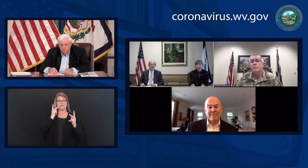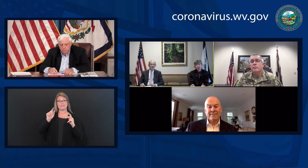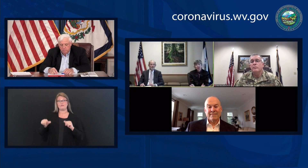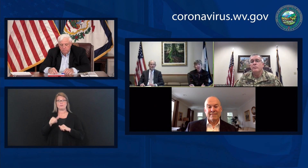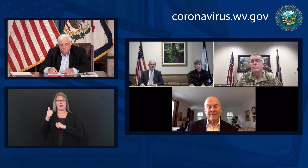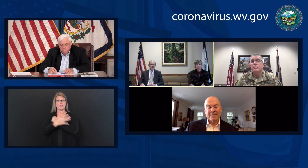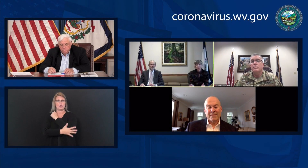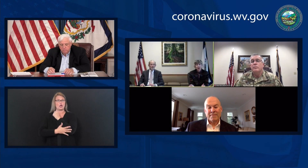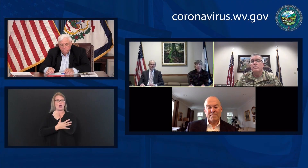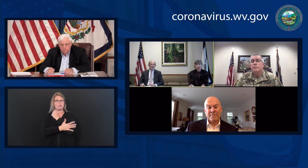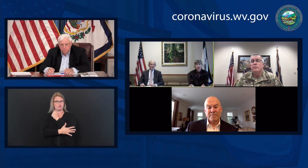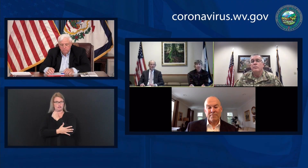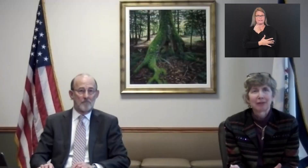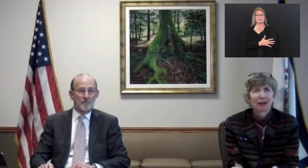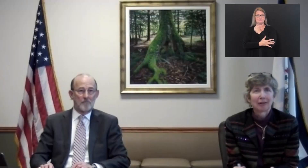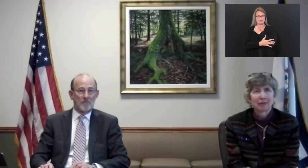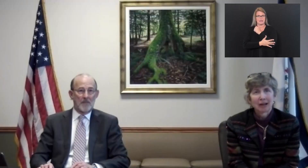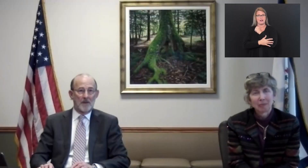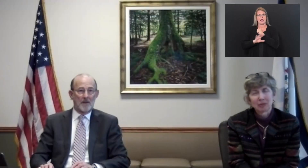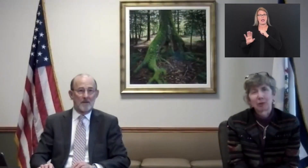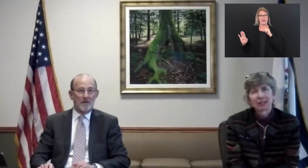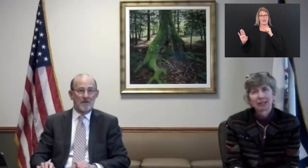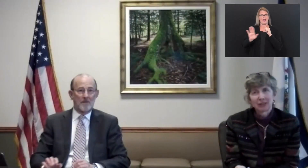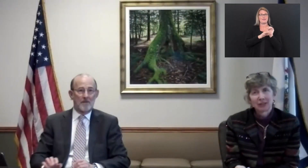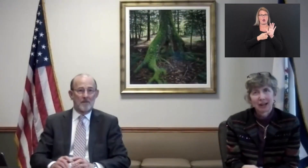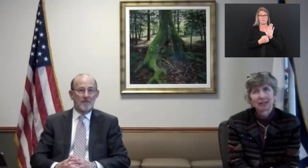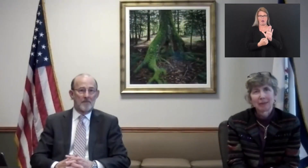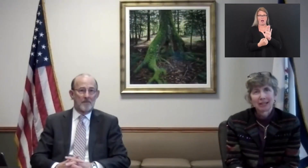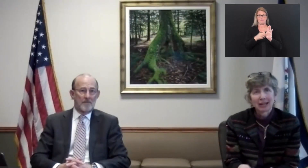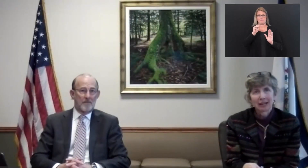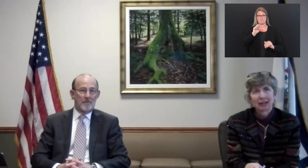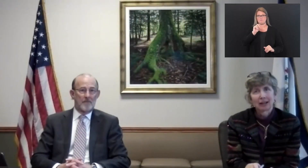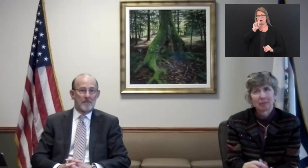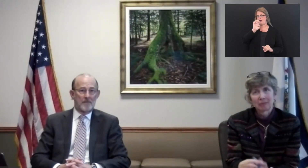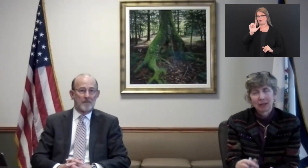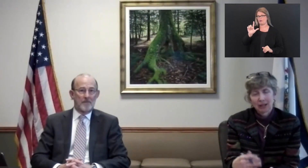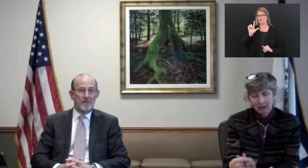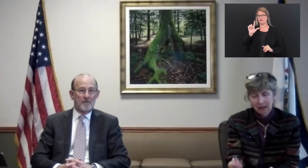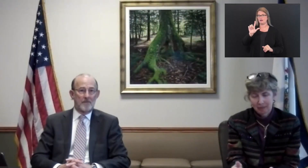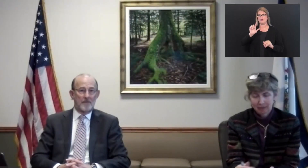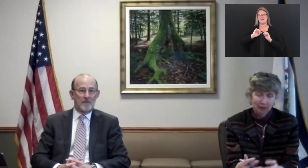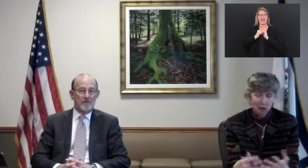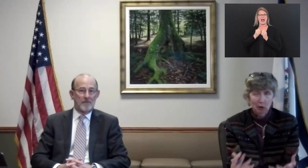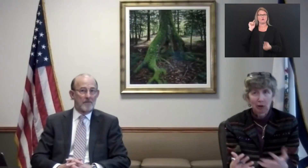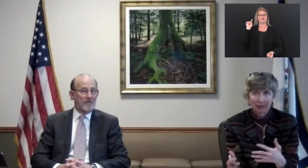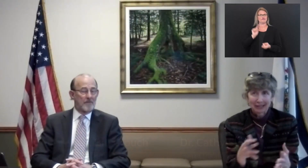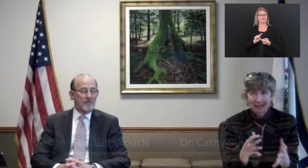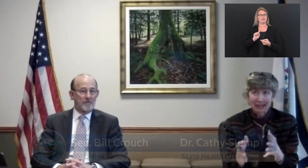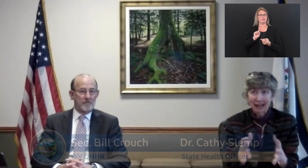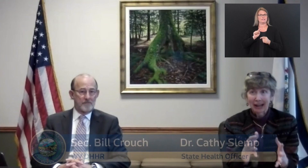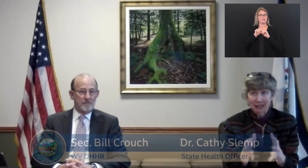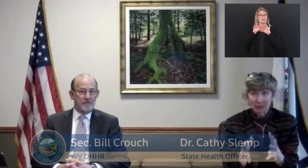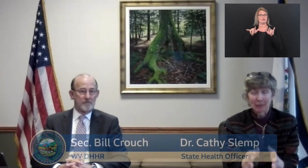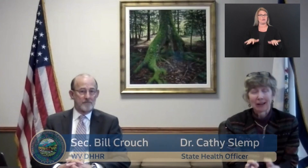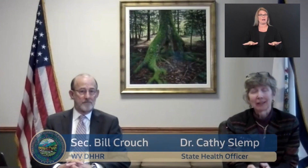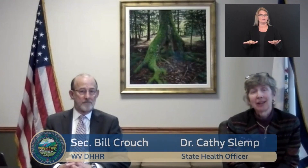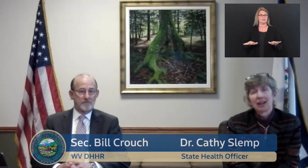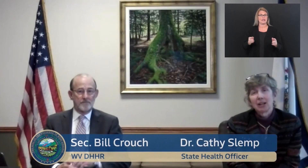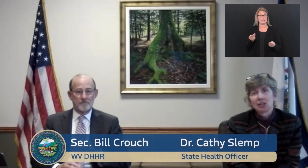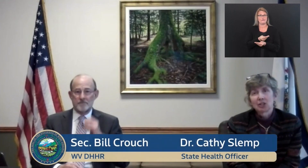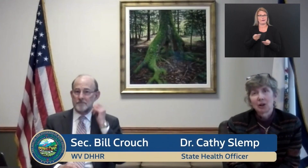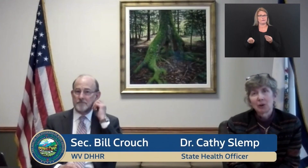countries, this is really an important part of suppressing the virus and maintaining control and that dance we talk